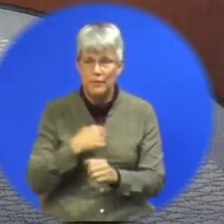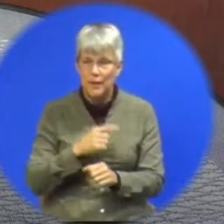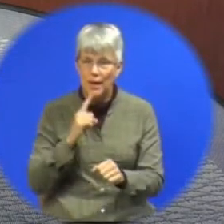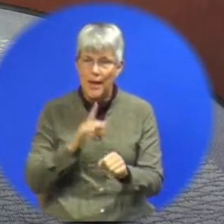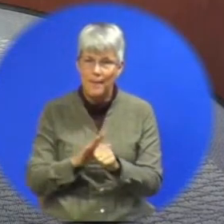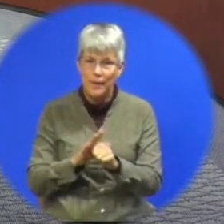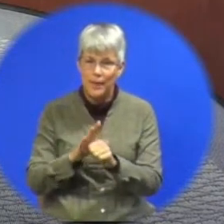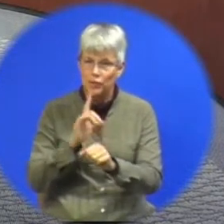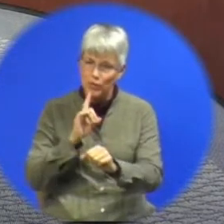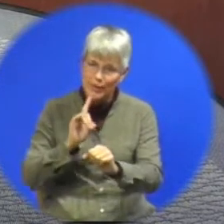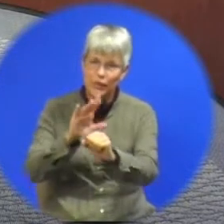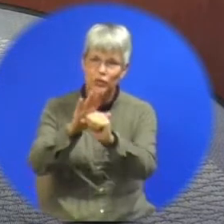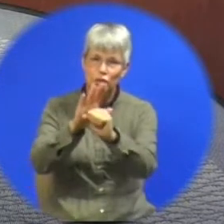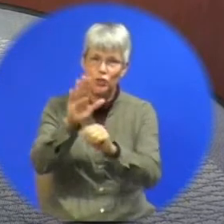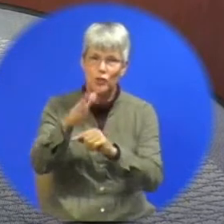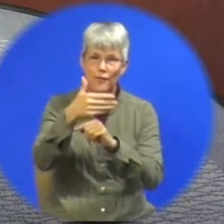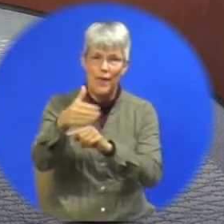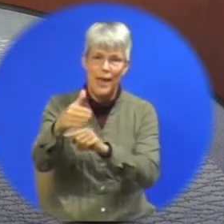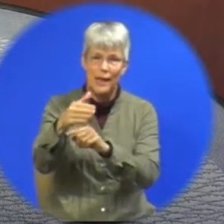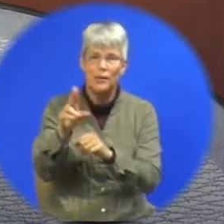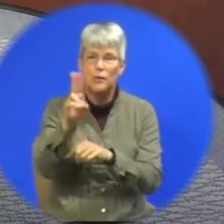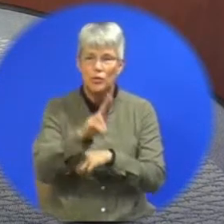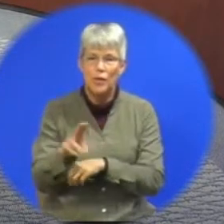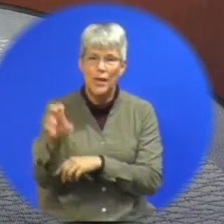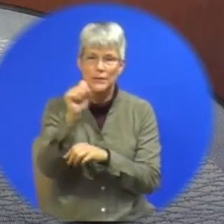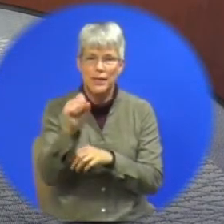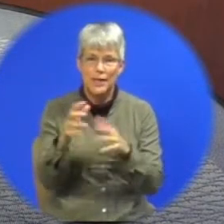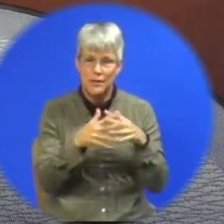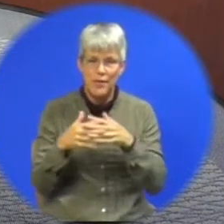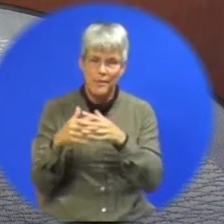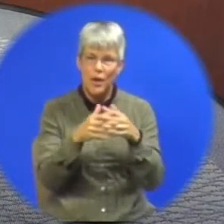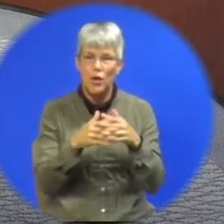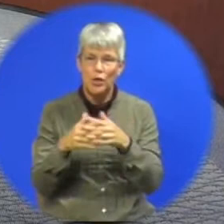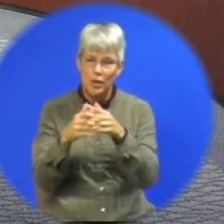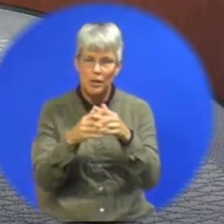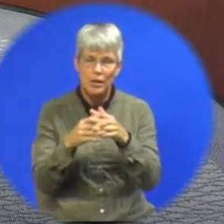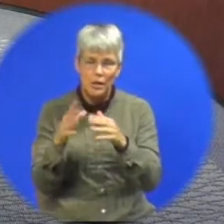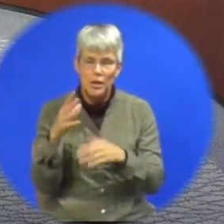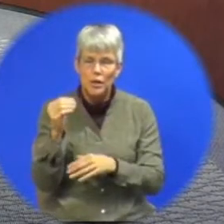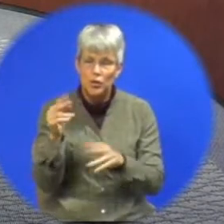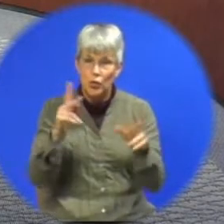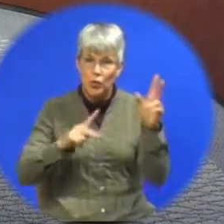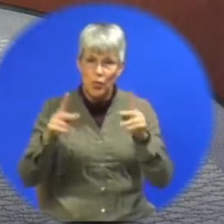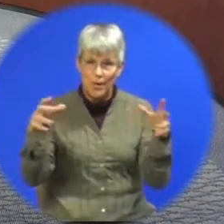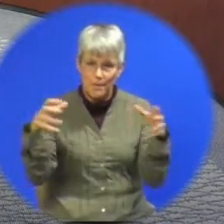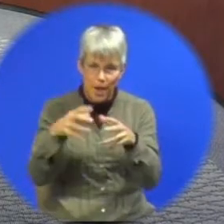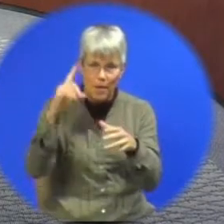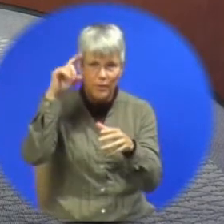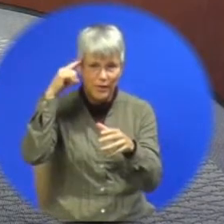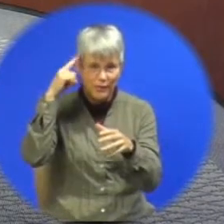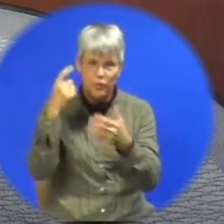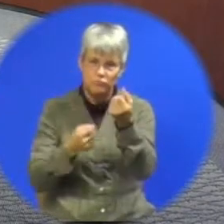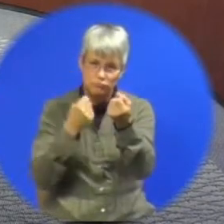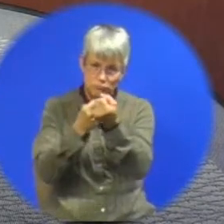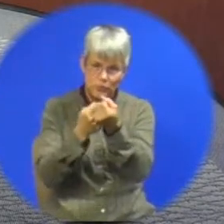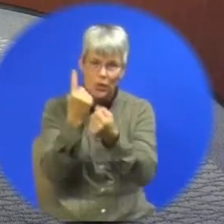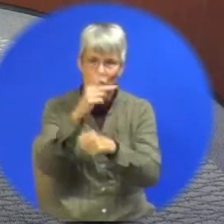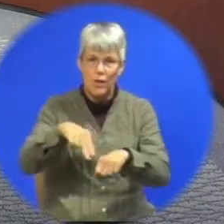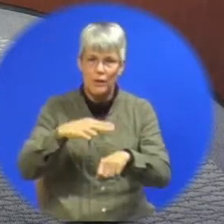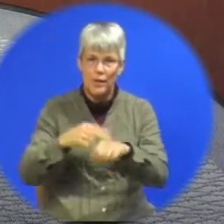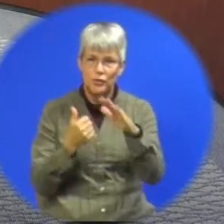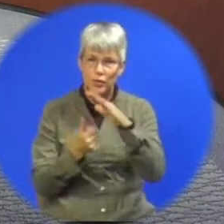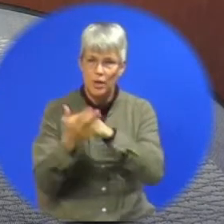flag of the United States of America and to the republic for which it stands, one nation, under